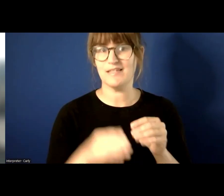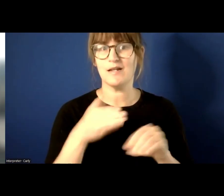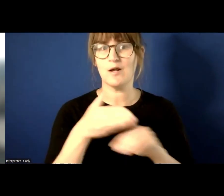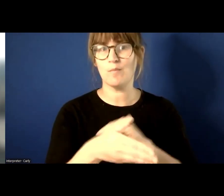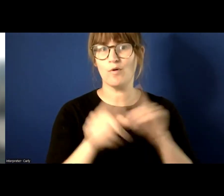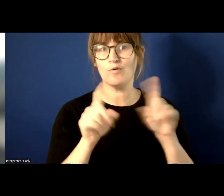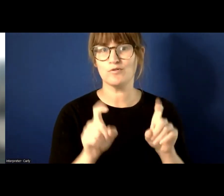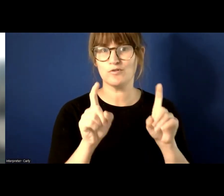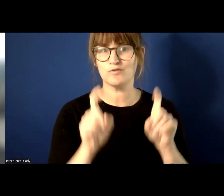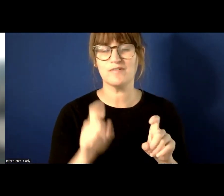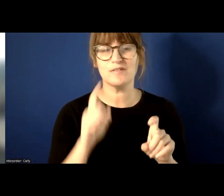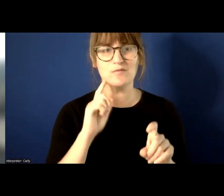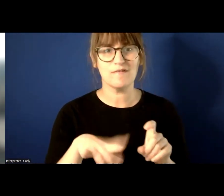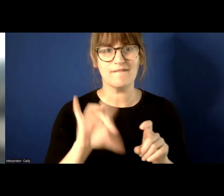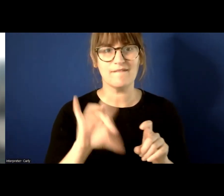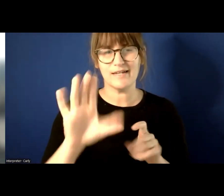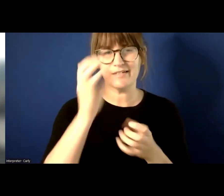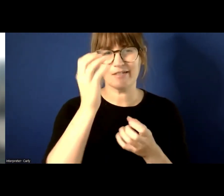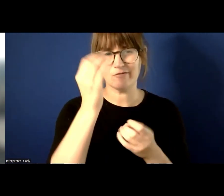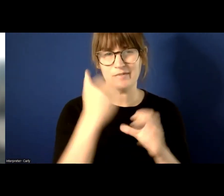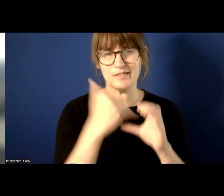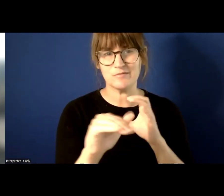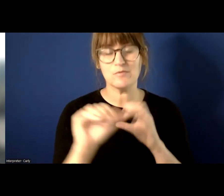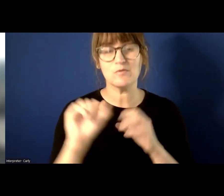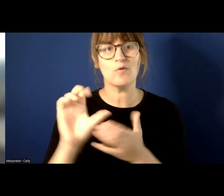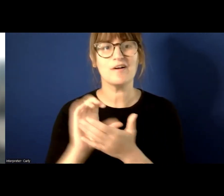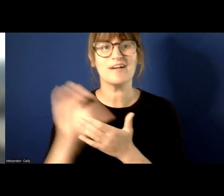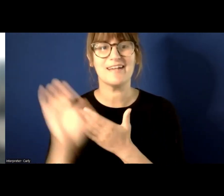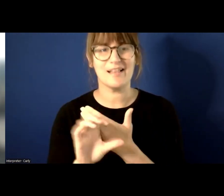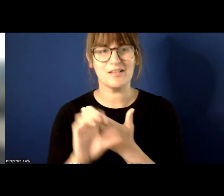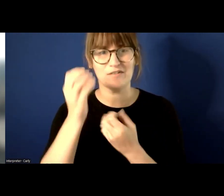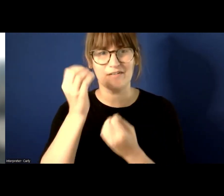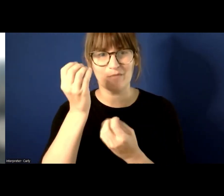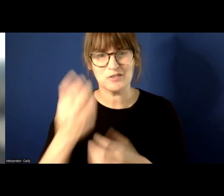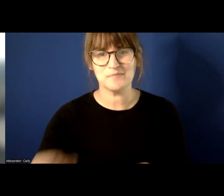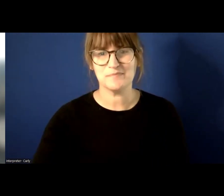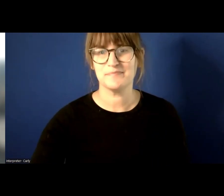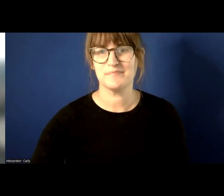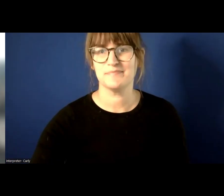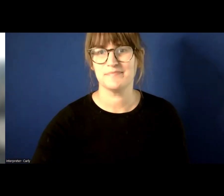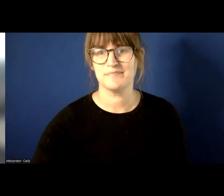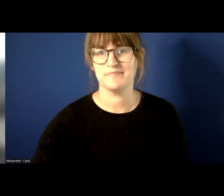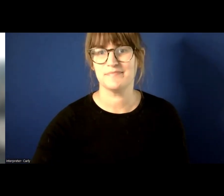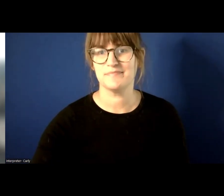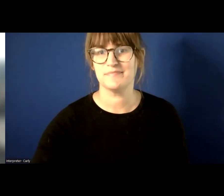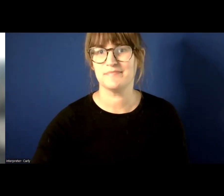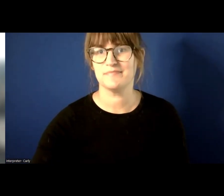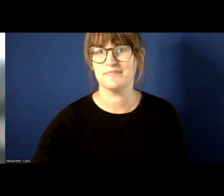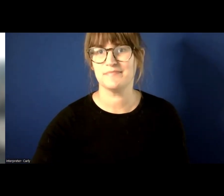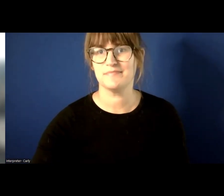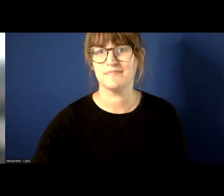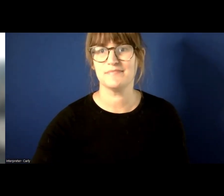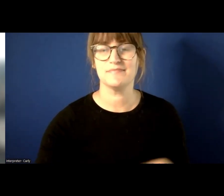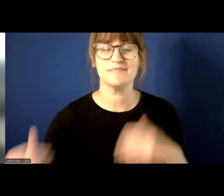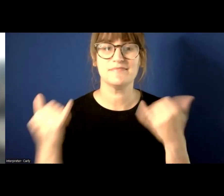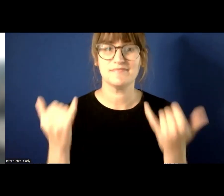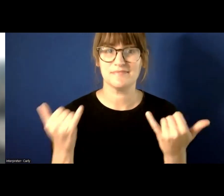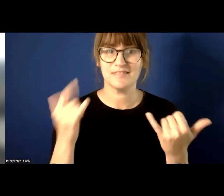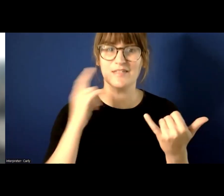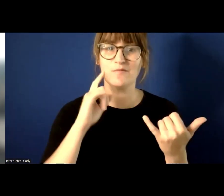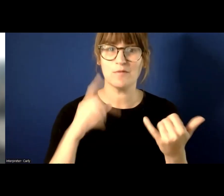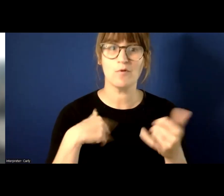found in your confirmation email or your calendar entry. Our presentation today will be followed by a facilitated Q&A